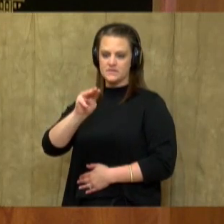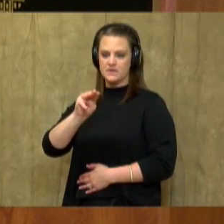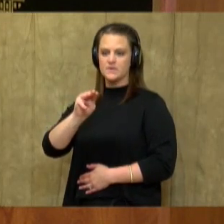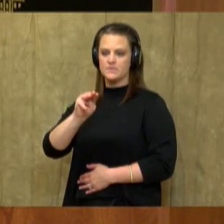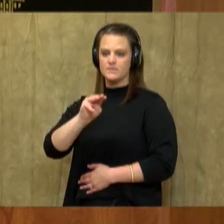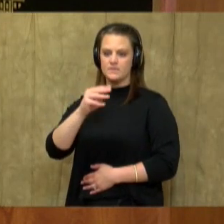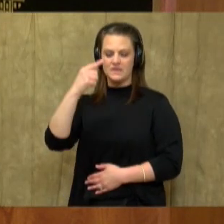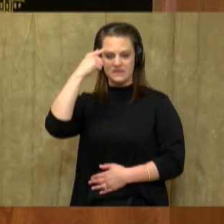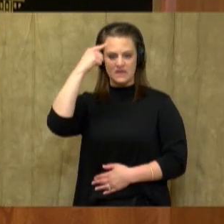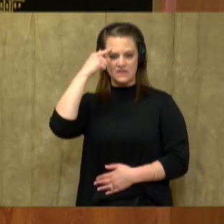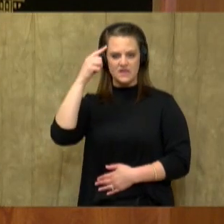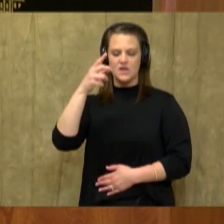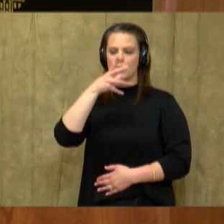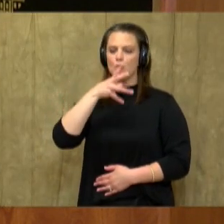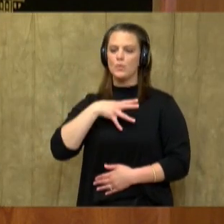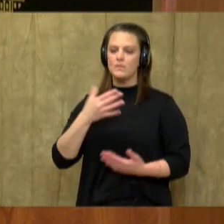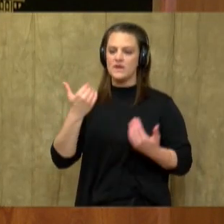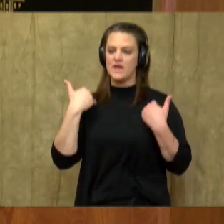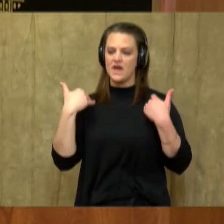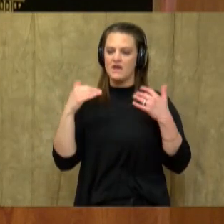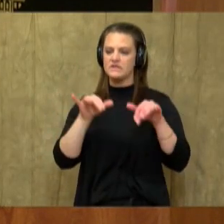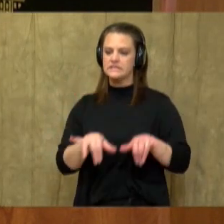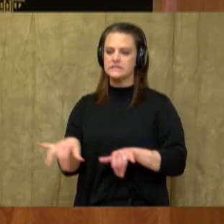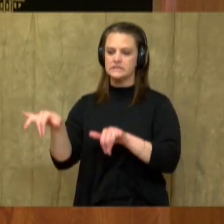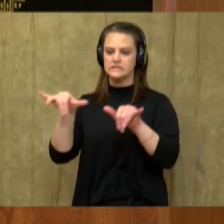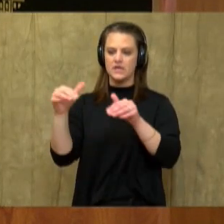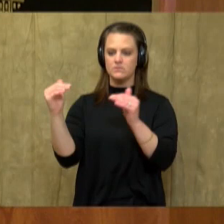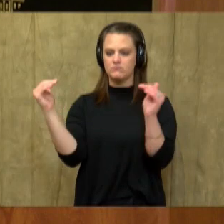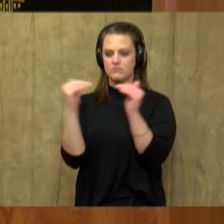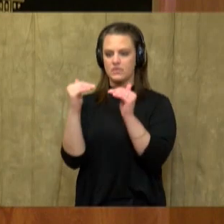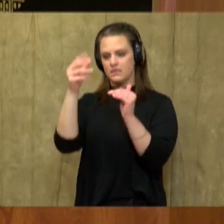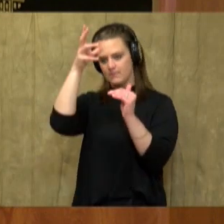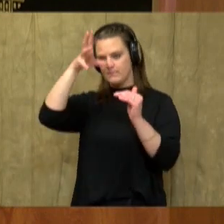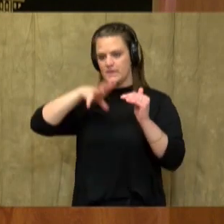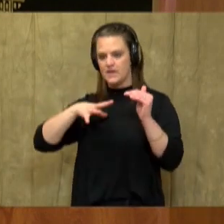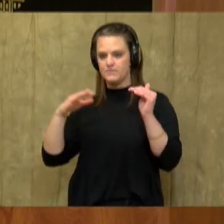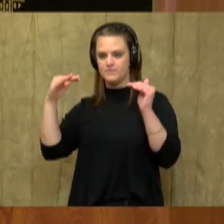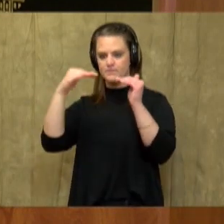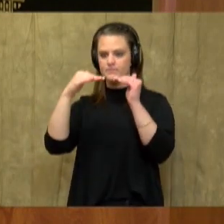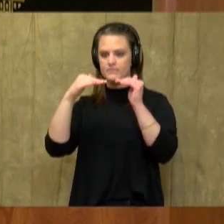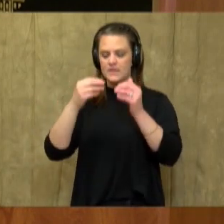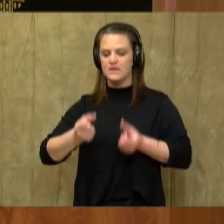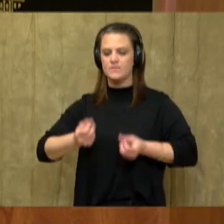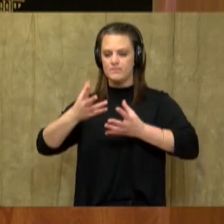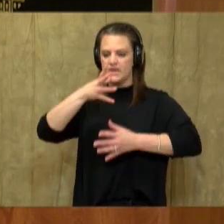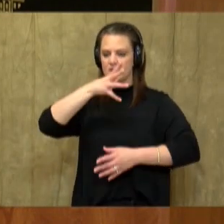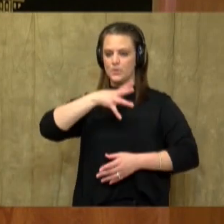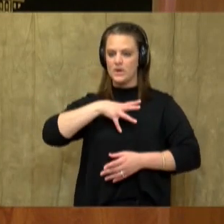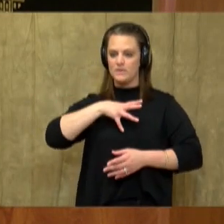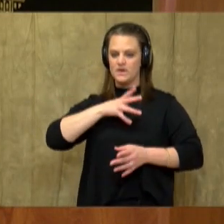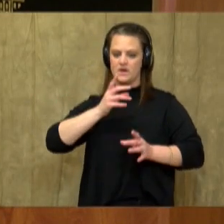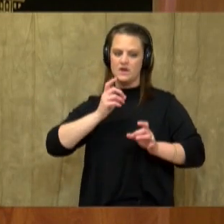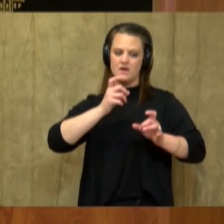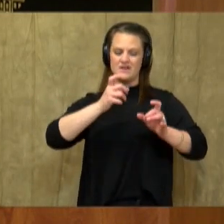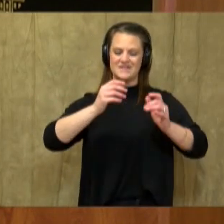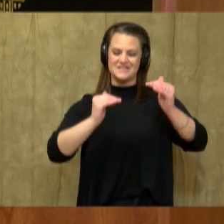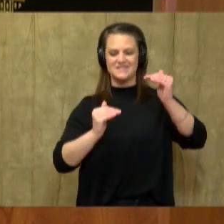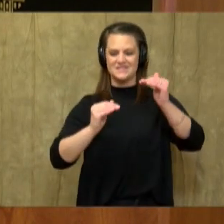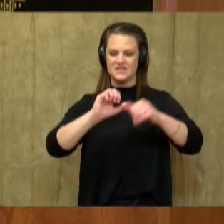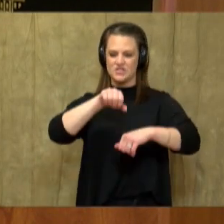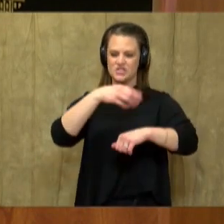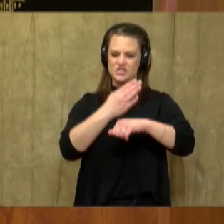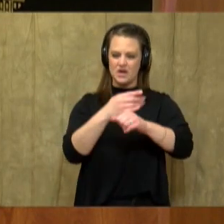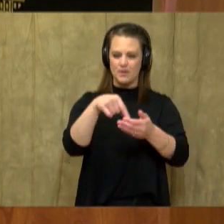equal economic, political, and social equality to men. Many women are receiving job inequality, also